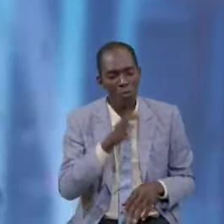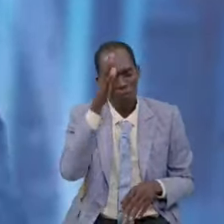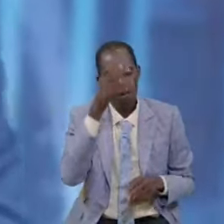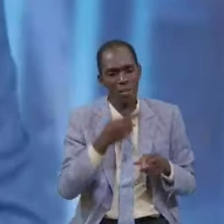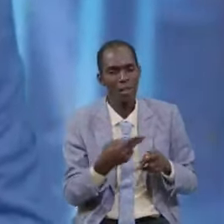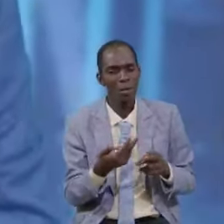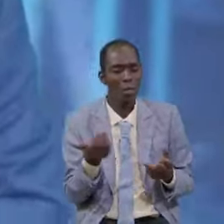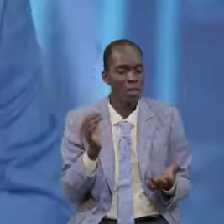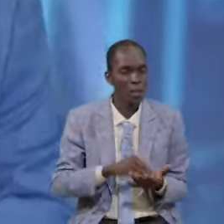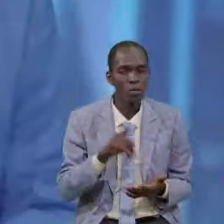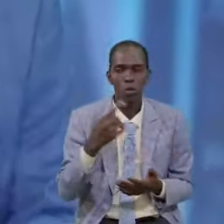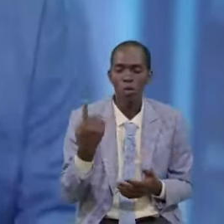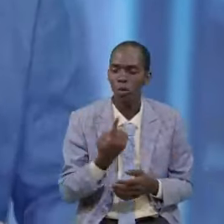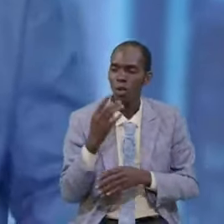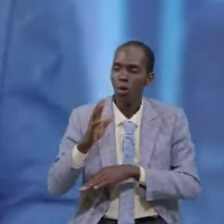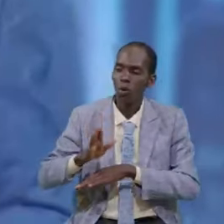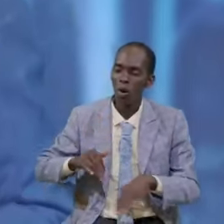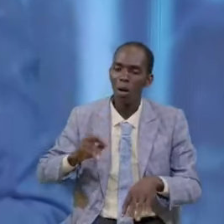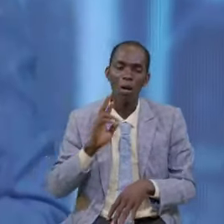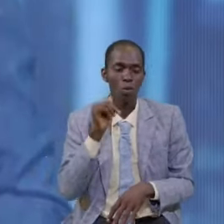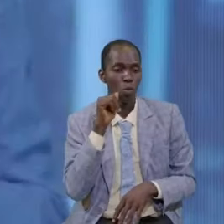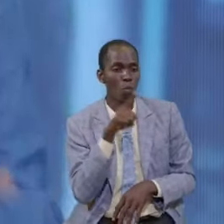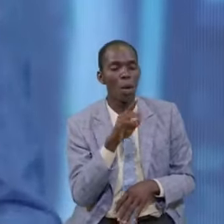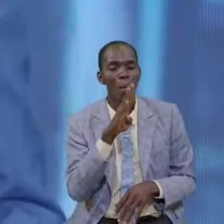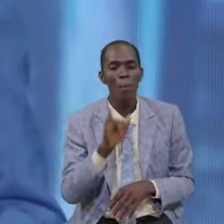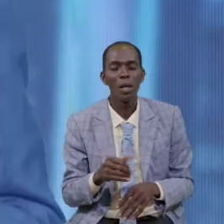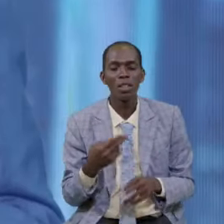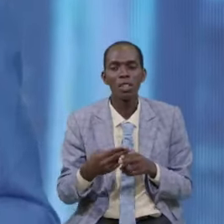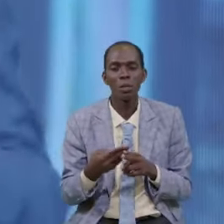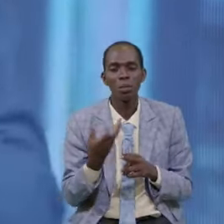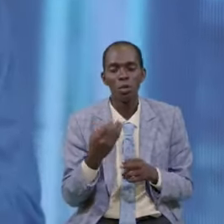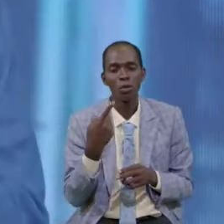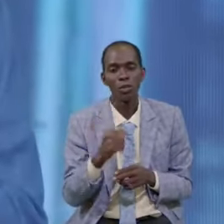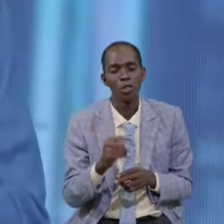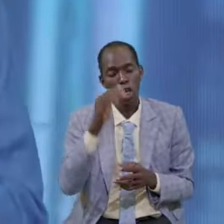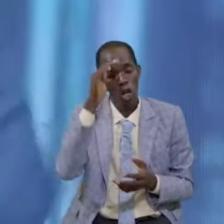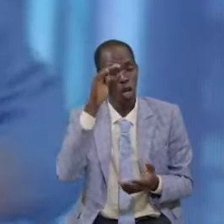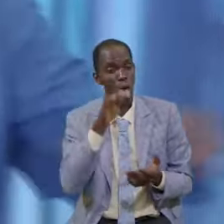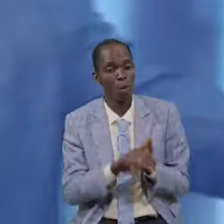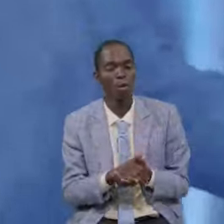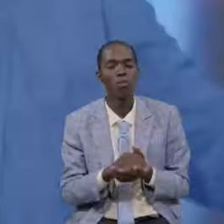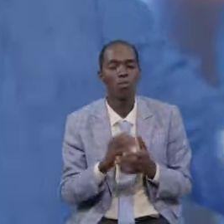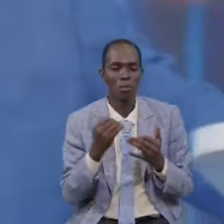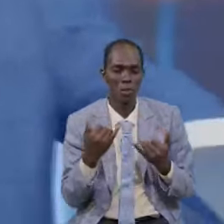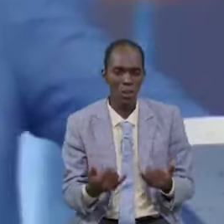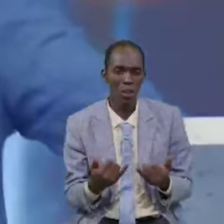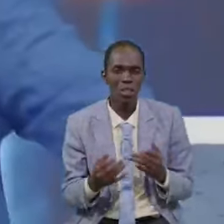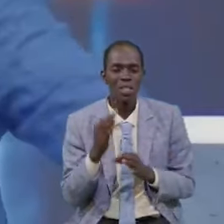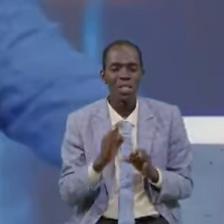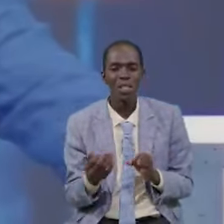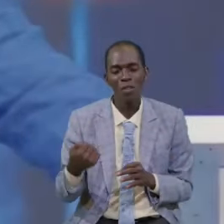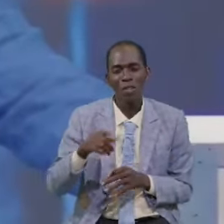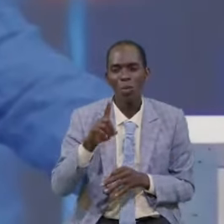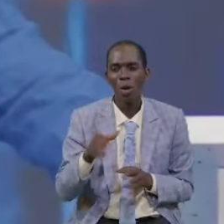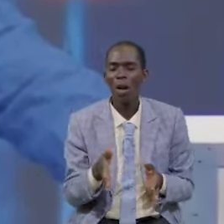sister so-and-so, using the name of the husband with her. If anybody asks you, well, you know sister